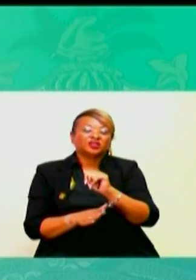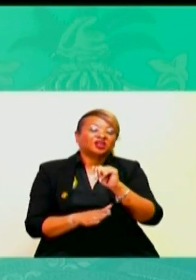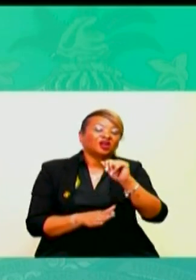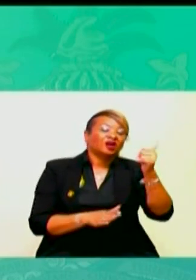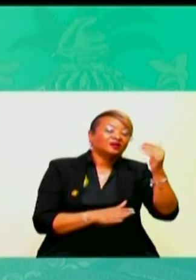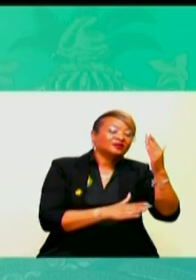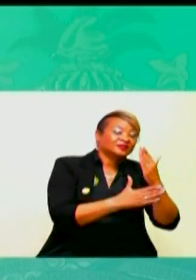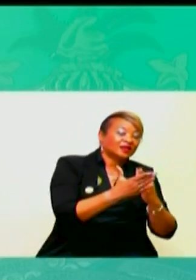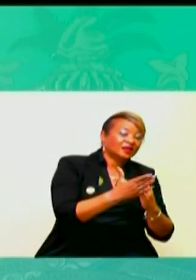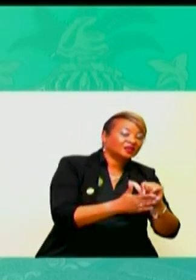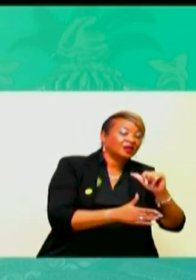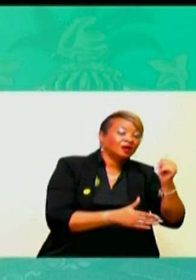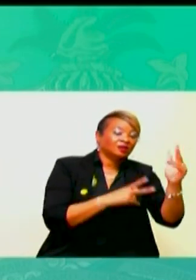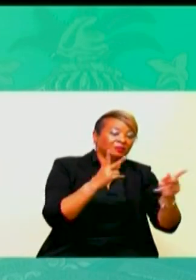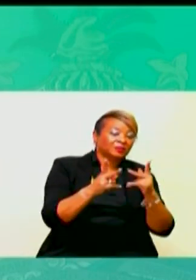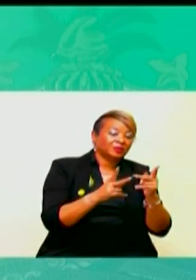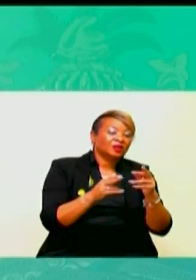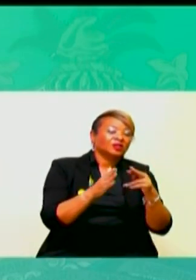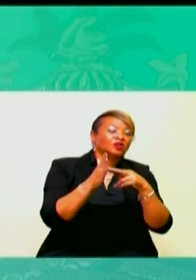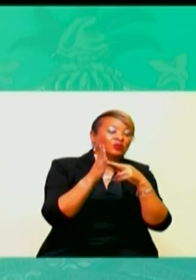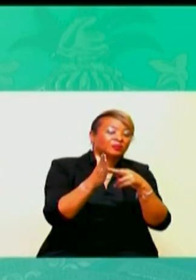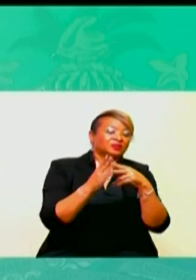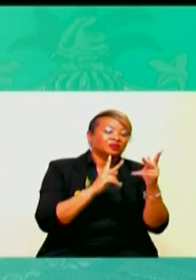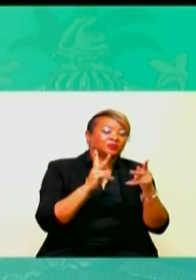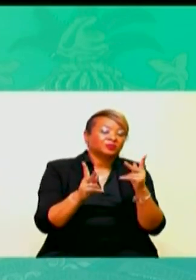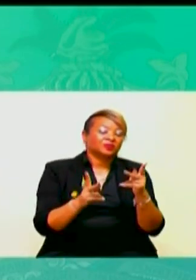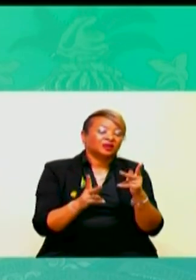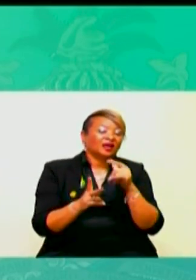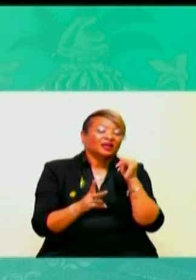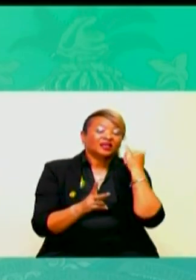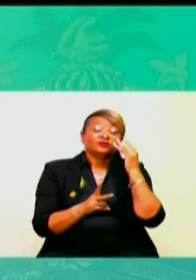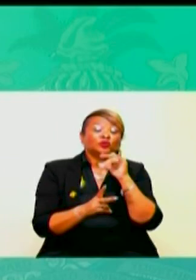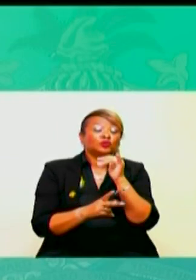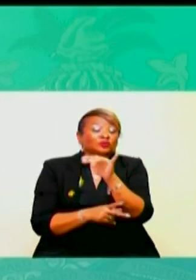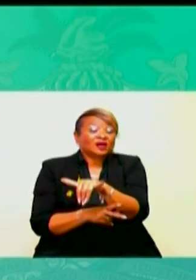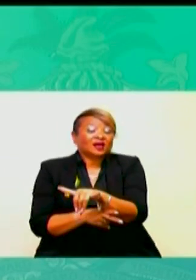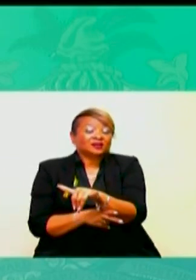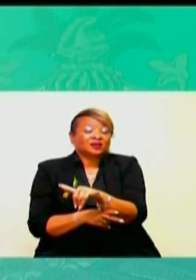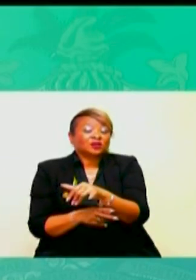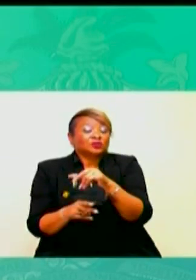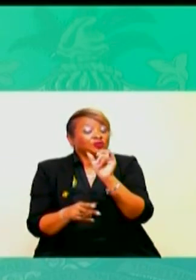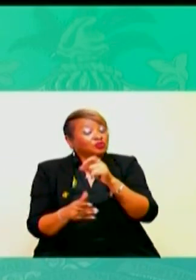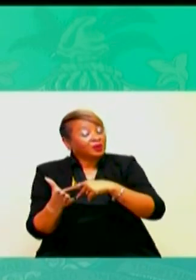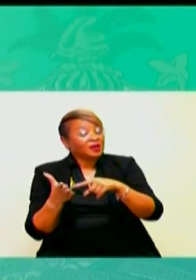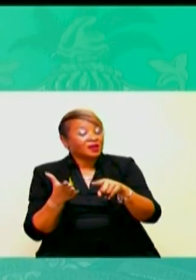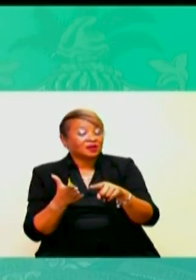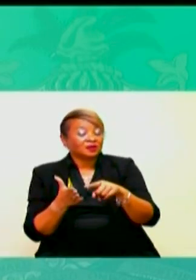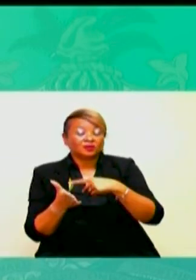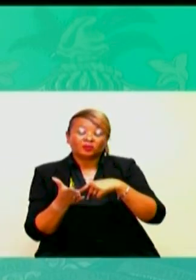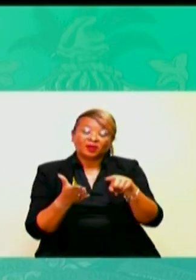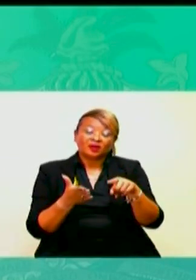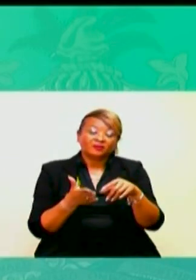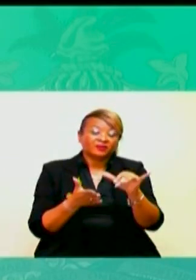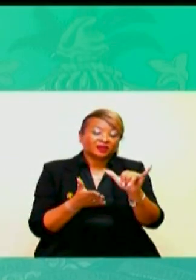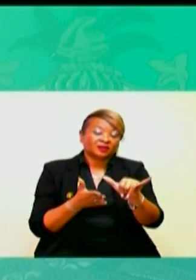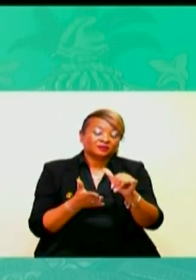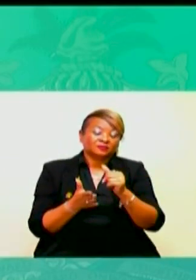the other people. You represent the people of us, and when you don't do that, you pay. You pay.